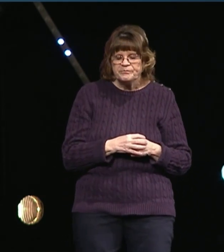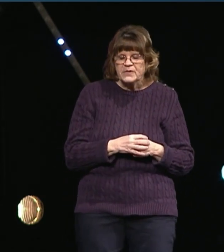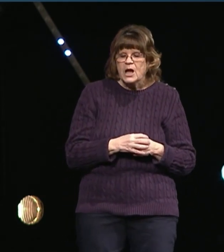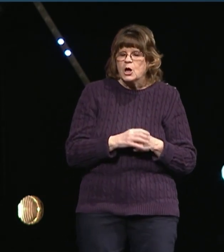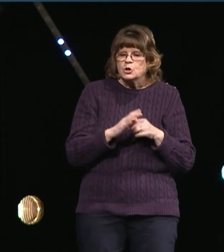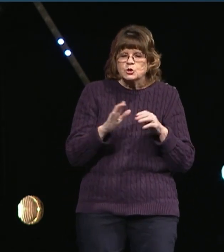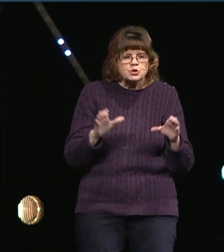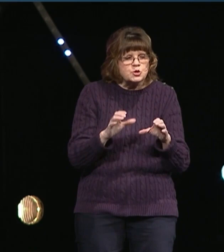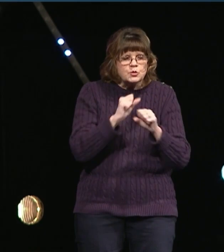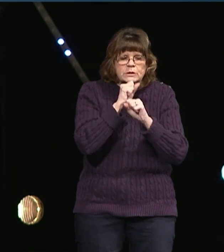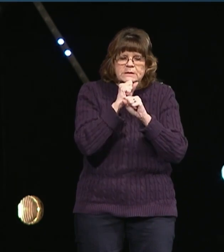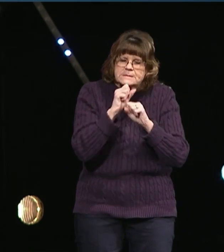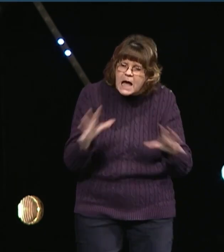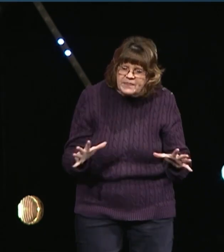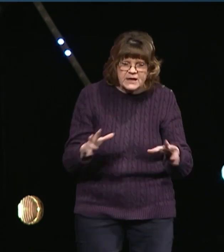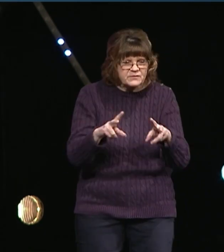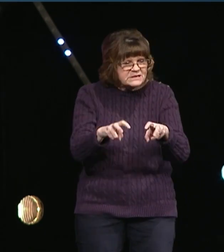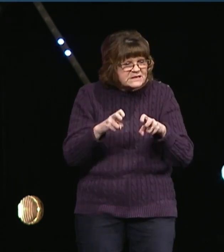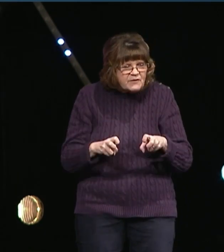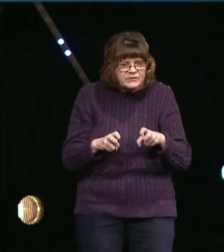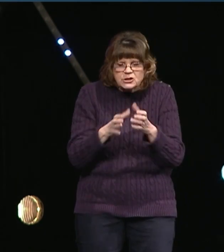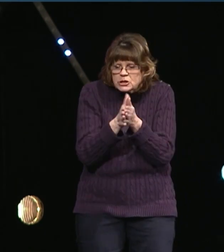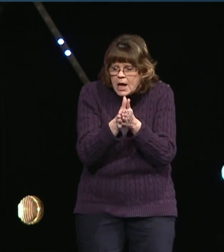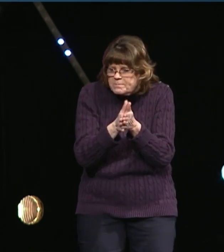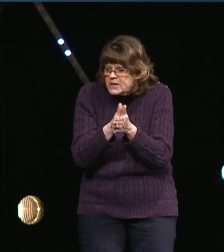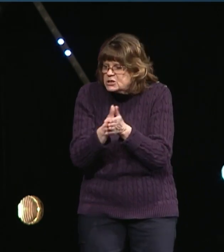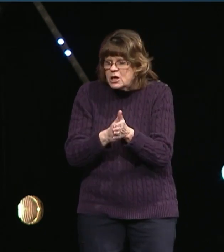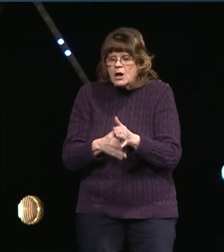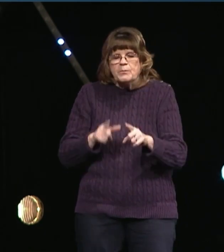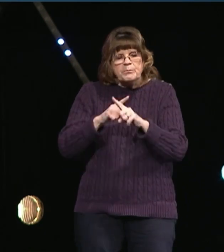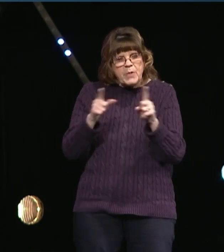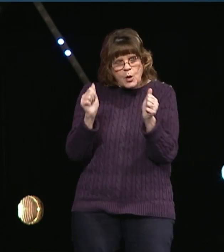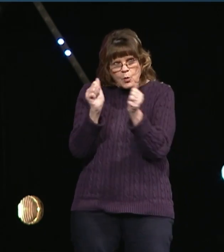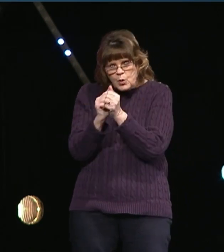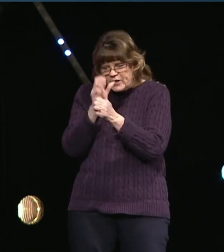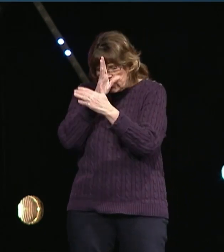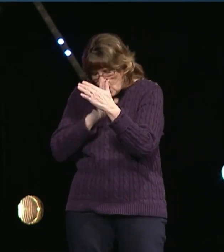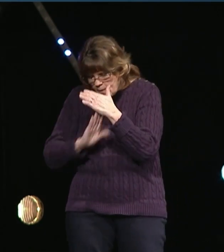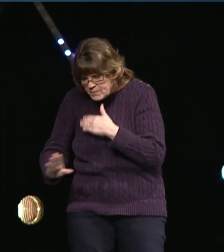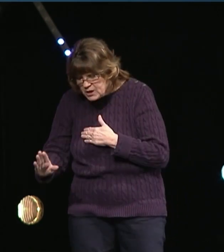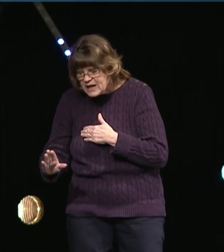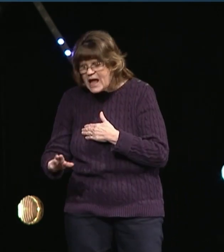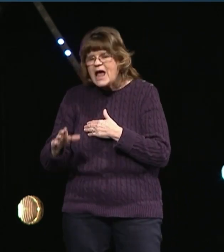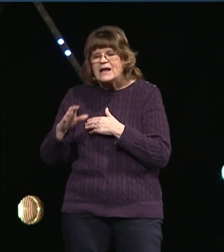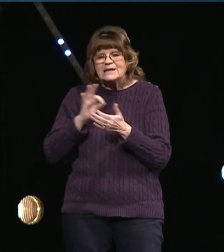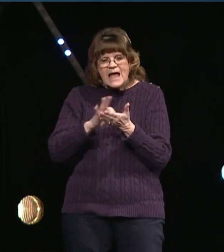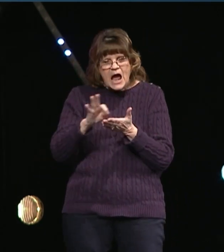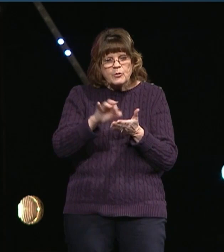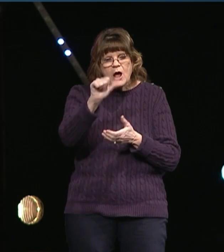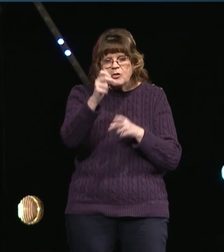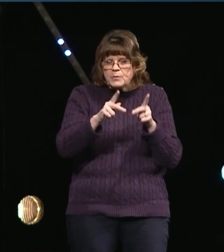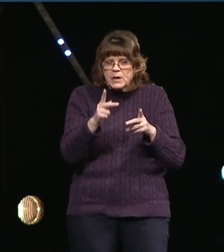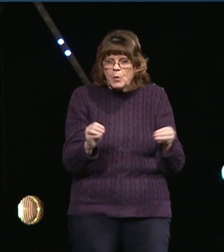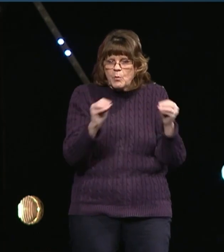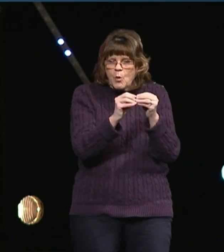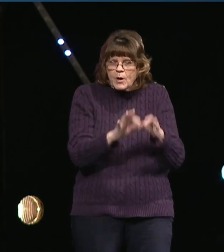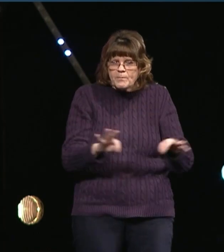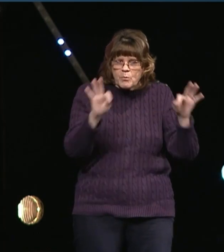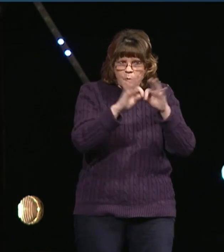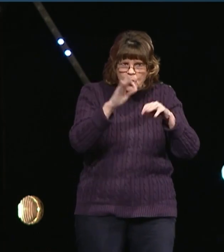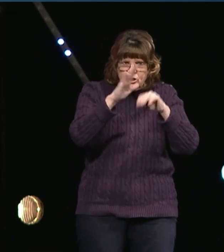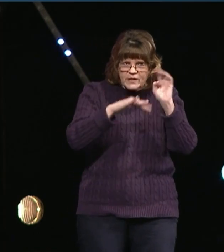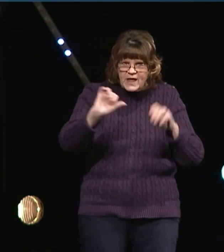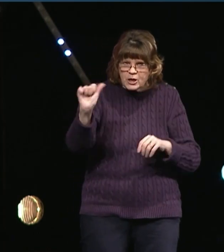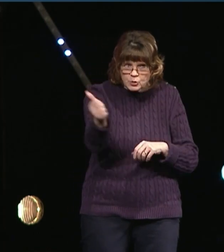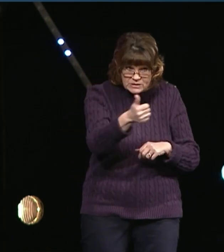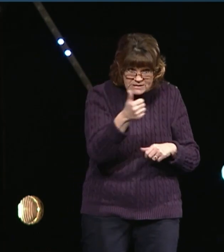"Do nothing from selfish ambition or conceit, but in humility count others more significant than yourself. Let each of you look not